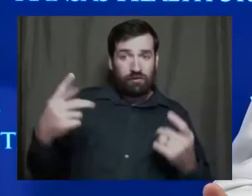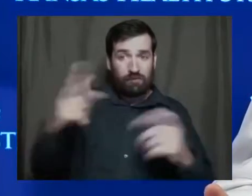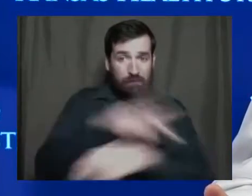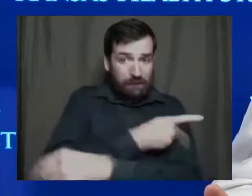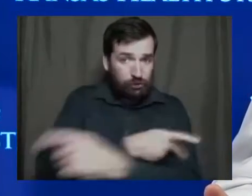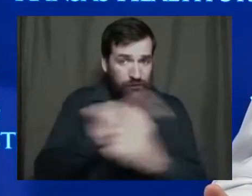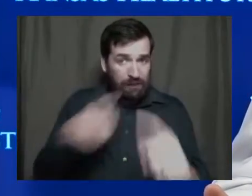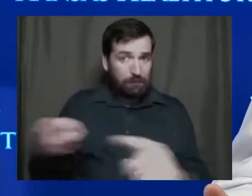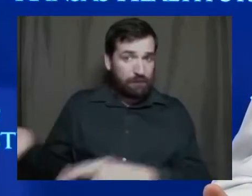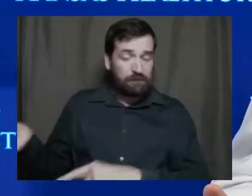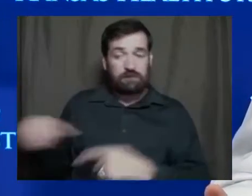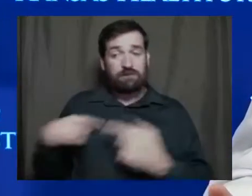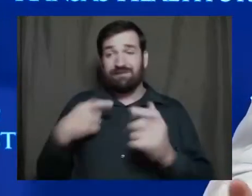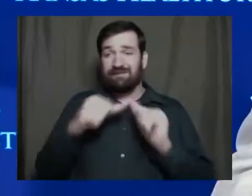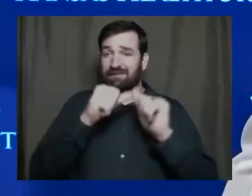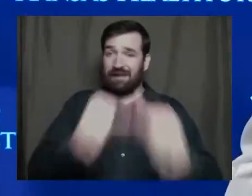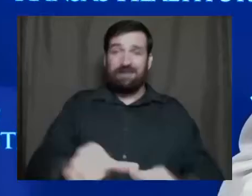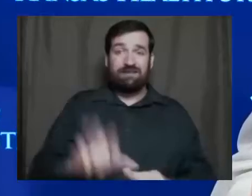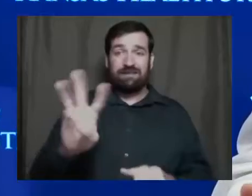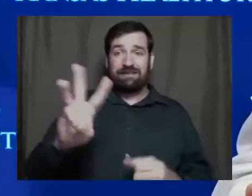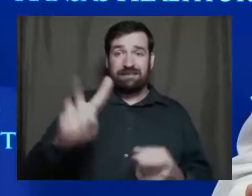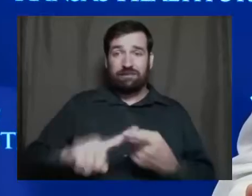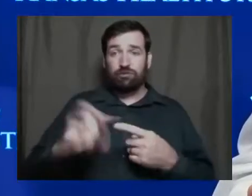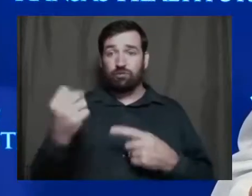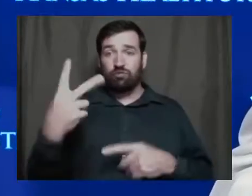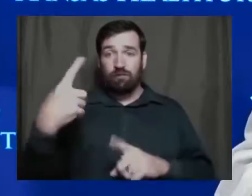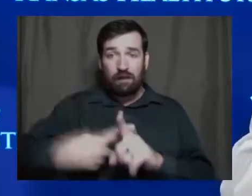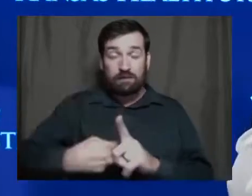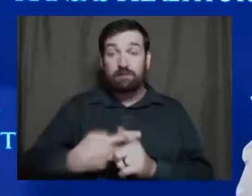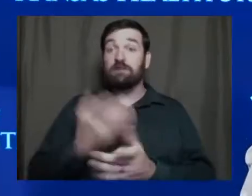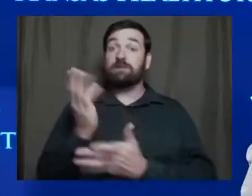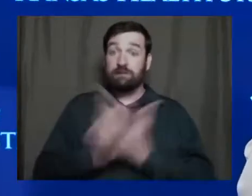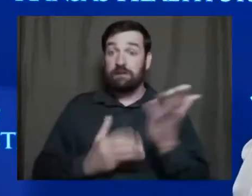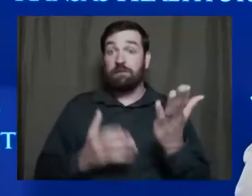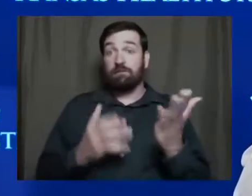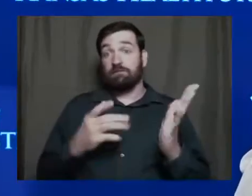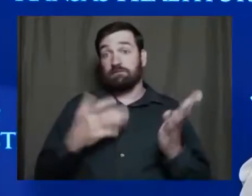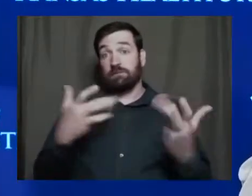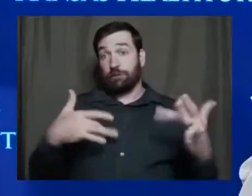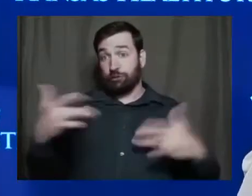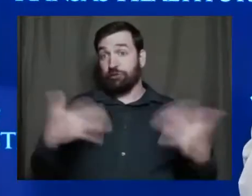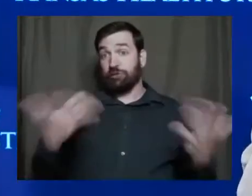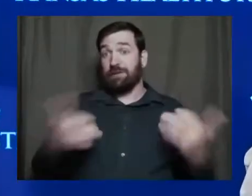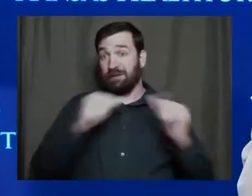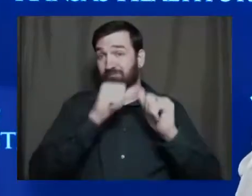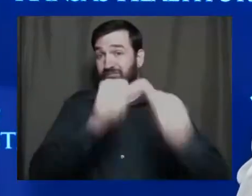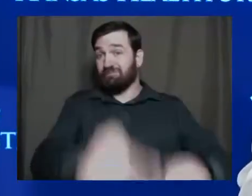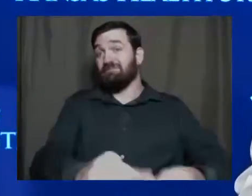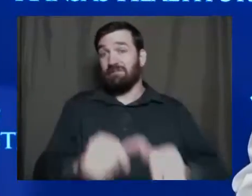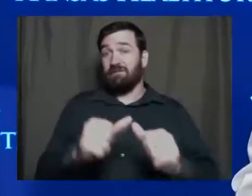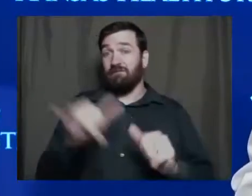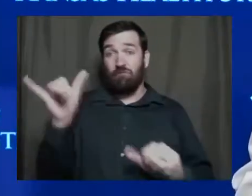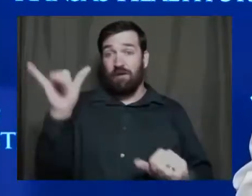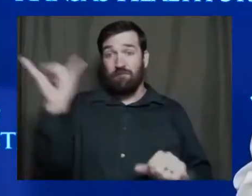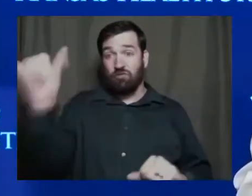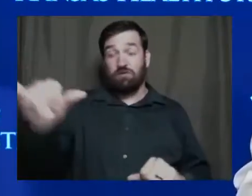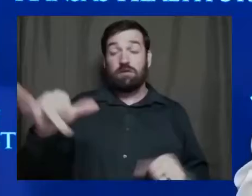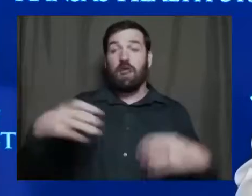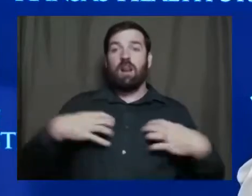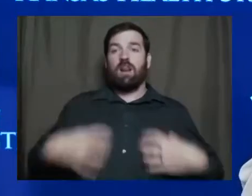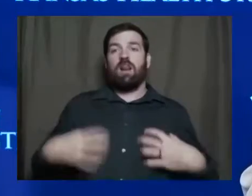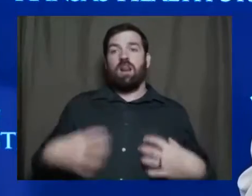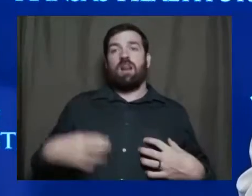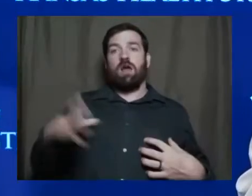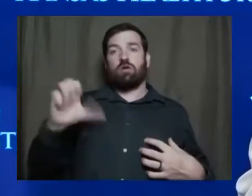6 to 12 months, and there may be some concerns that some pieces of it may go on forever. For example, the lung scarring, that is a permanent problem. That does not get